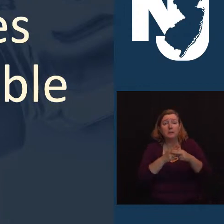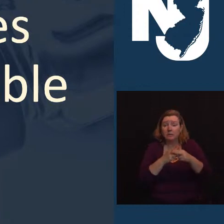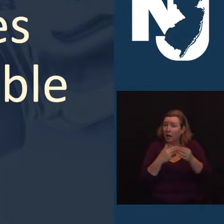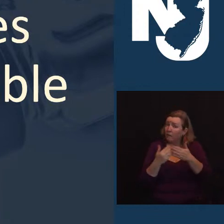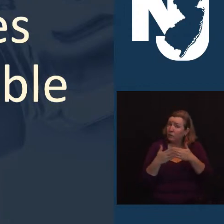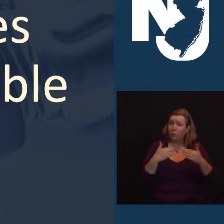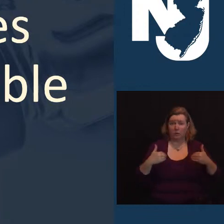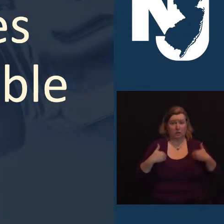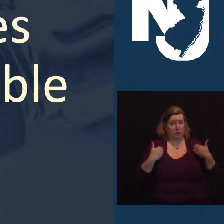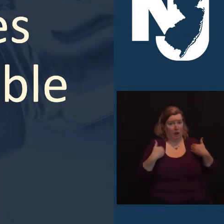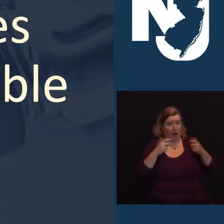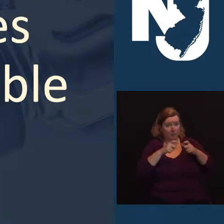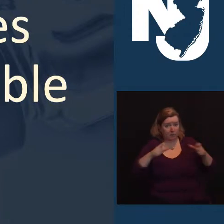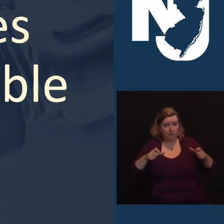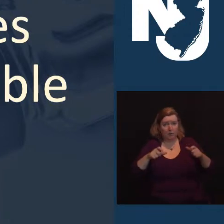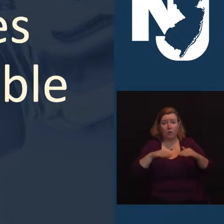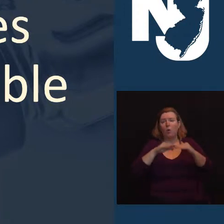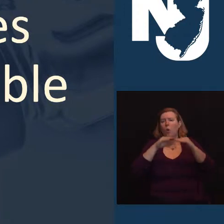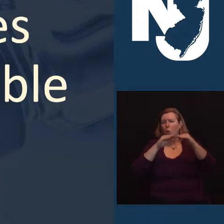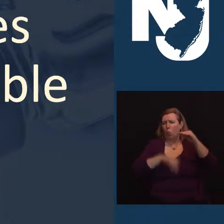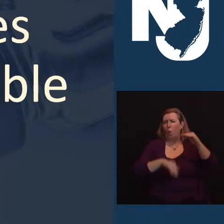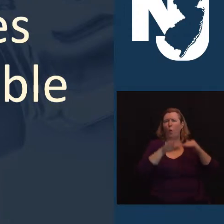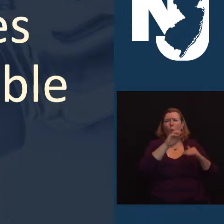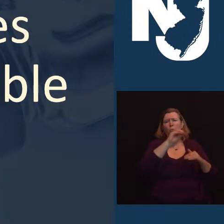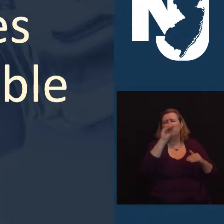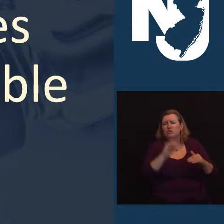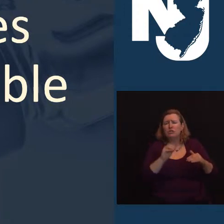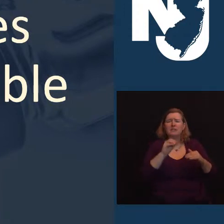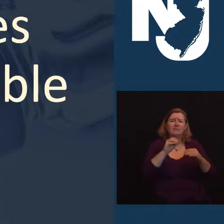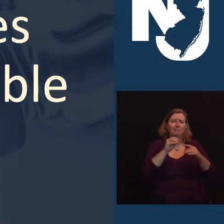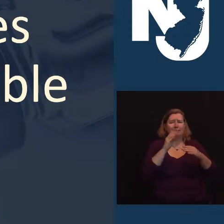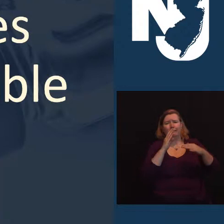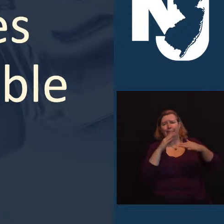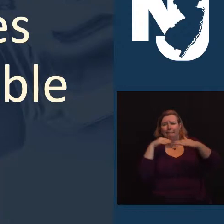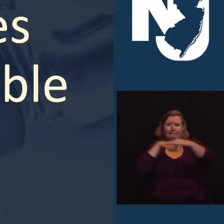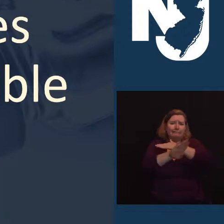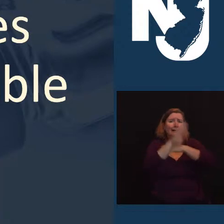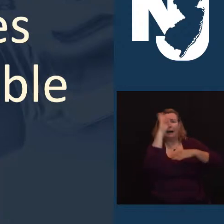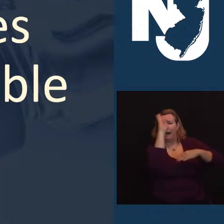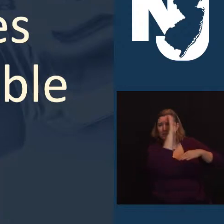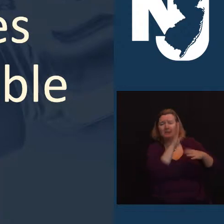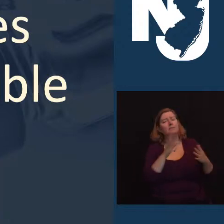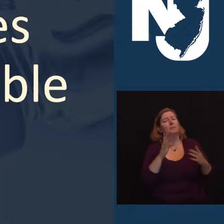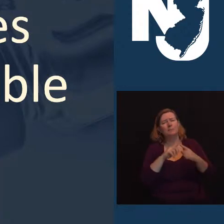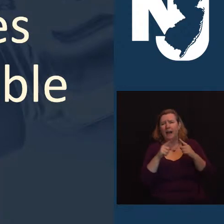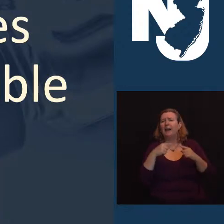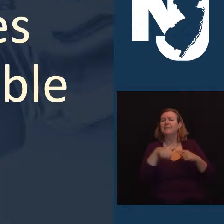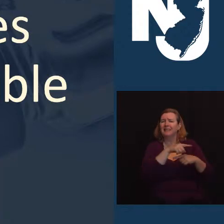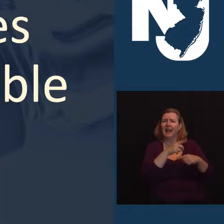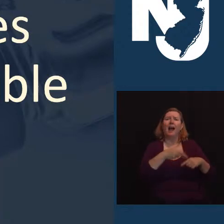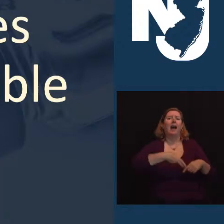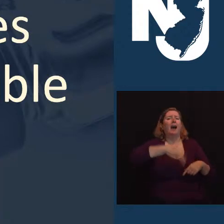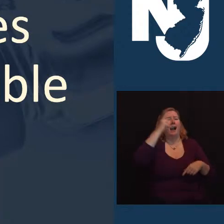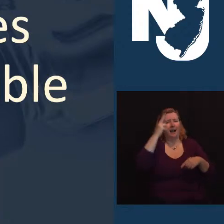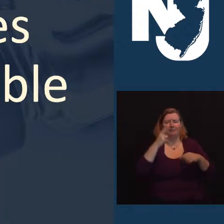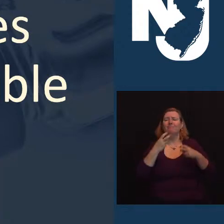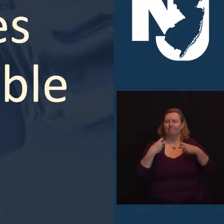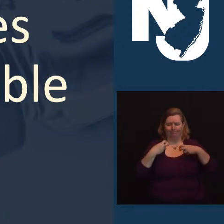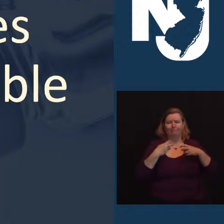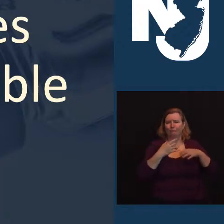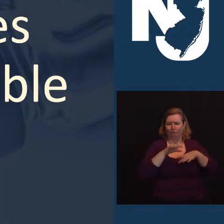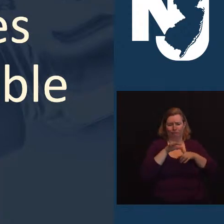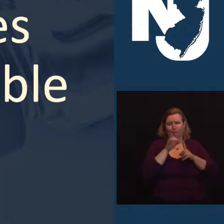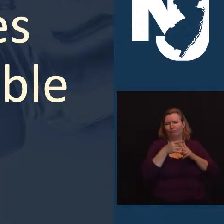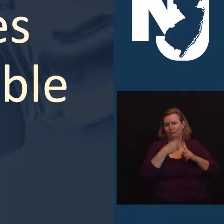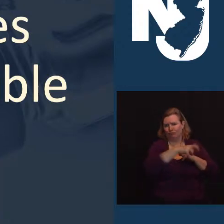the lowest rates of hospitalizations and deaths, they have had among the greatest rates of transmission. So we encourage